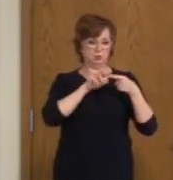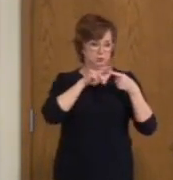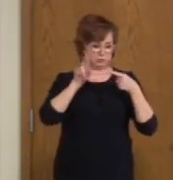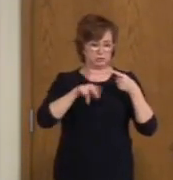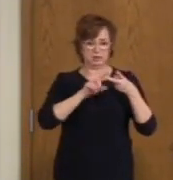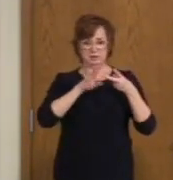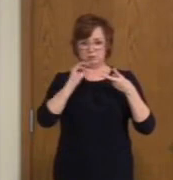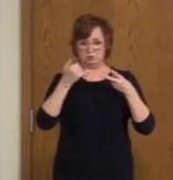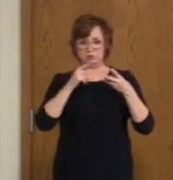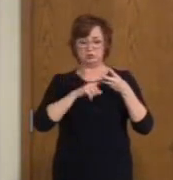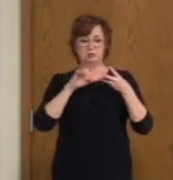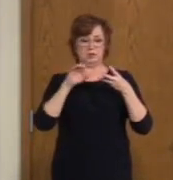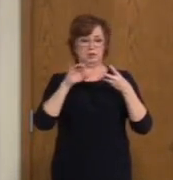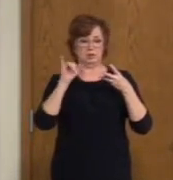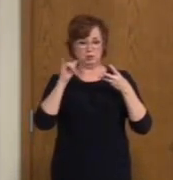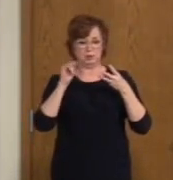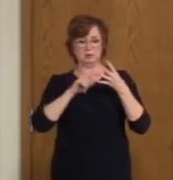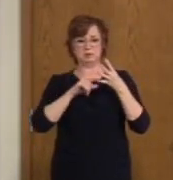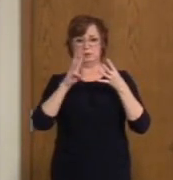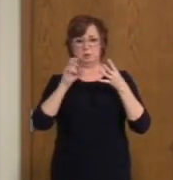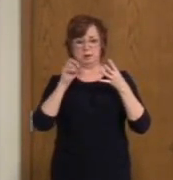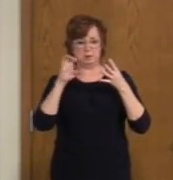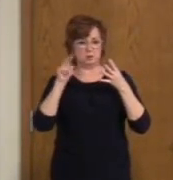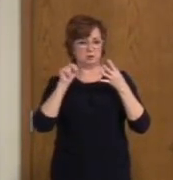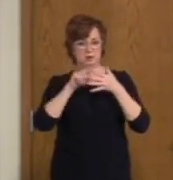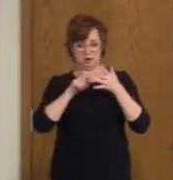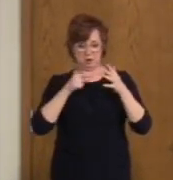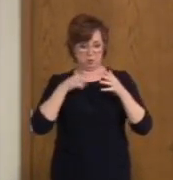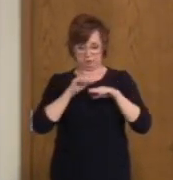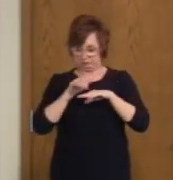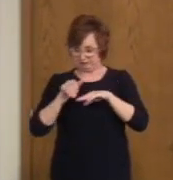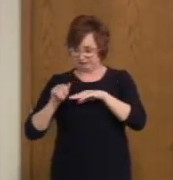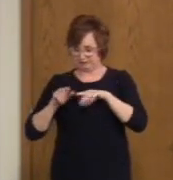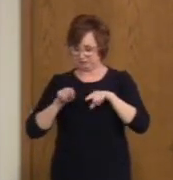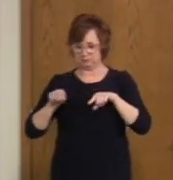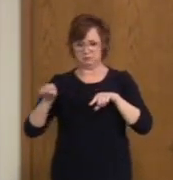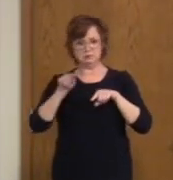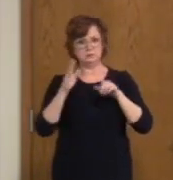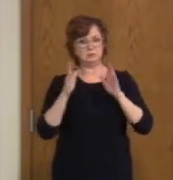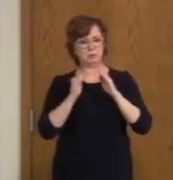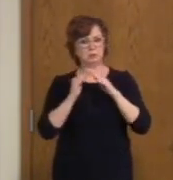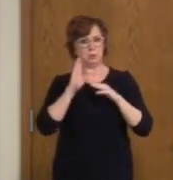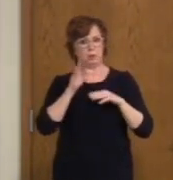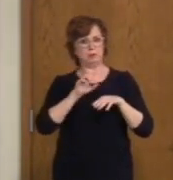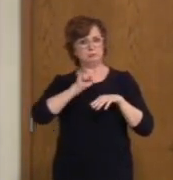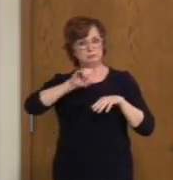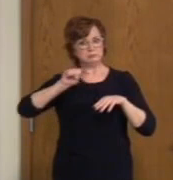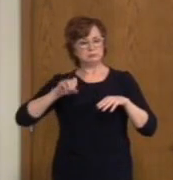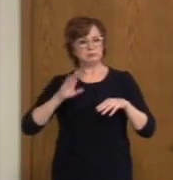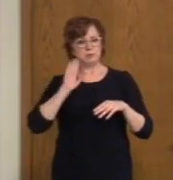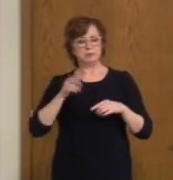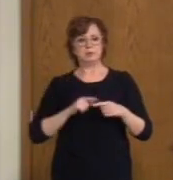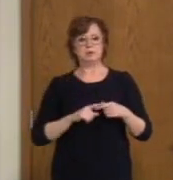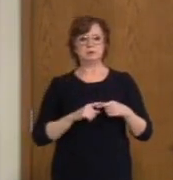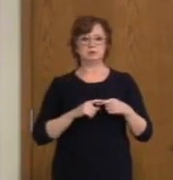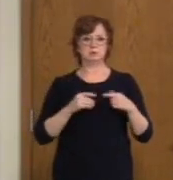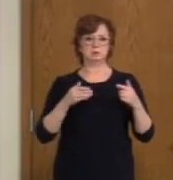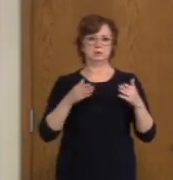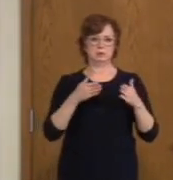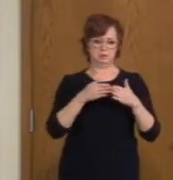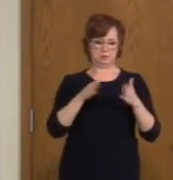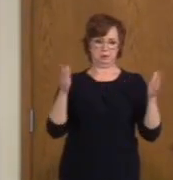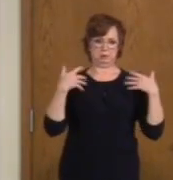of Weyburn, of Yorkton, places where the variants ultimately are present. I've always said that public health measures are nothing more than